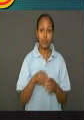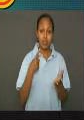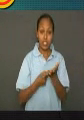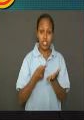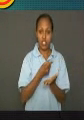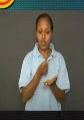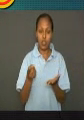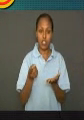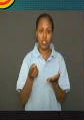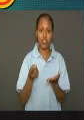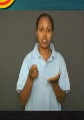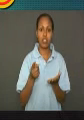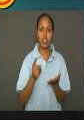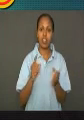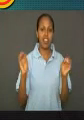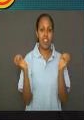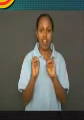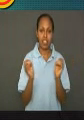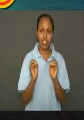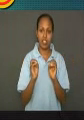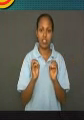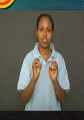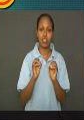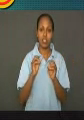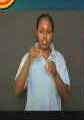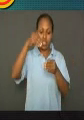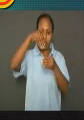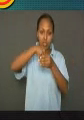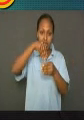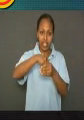Thus, if nothing is put in,